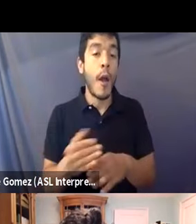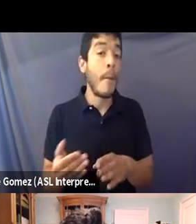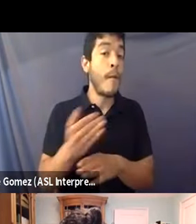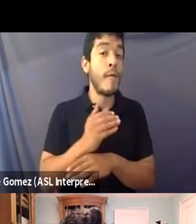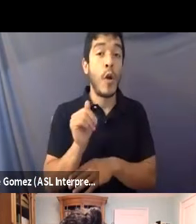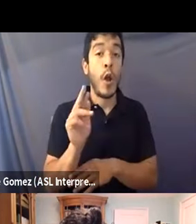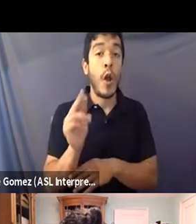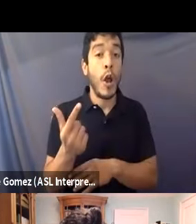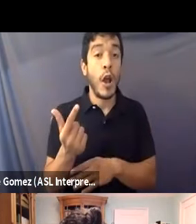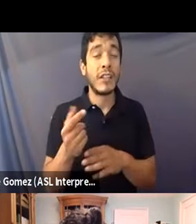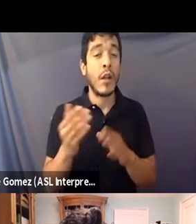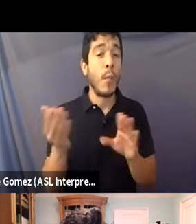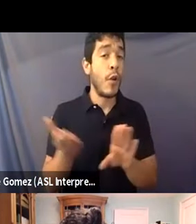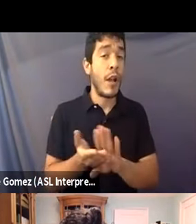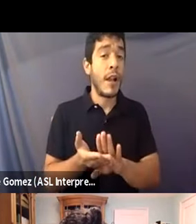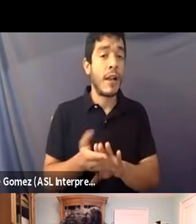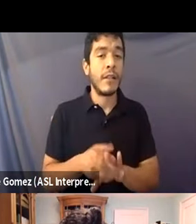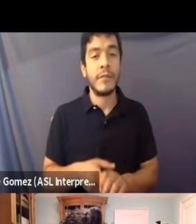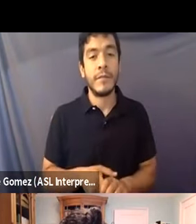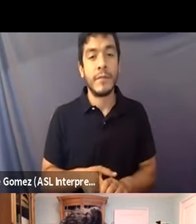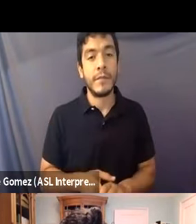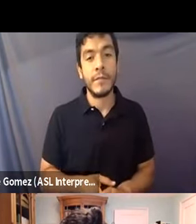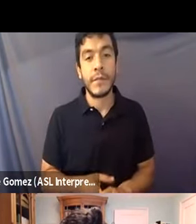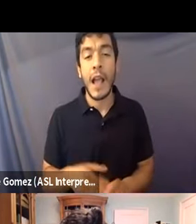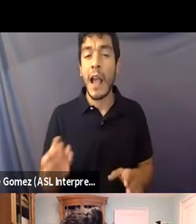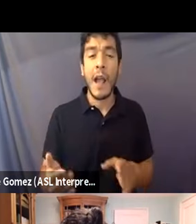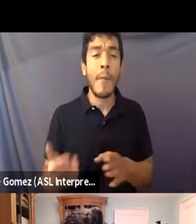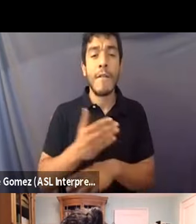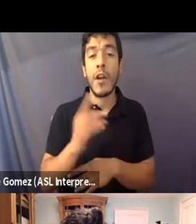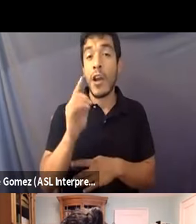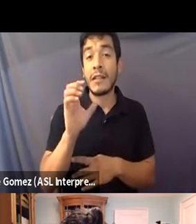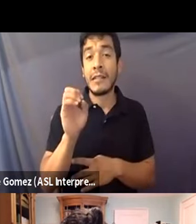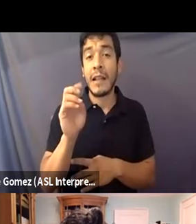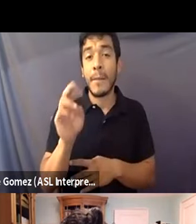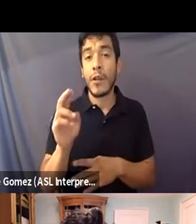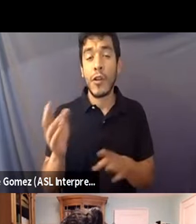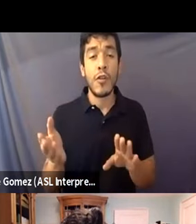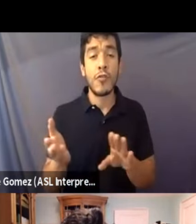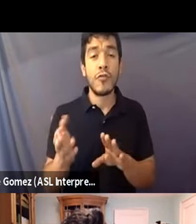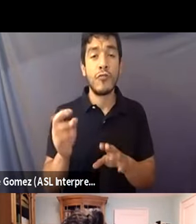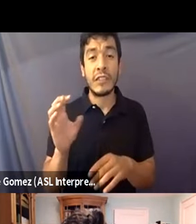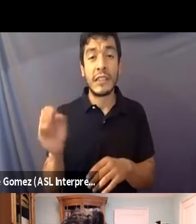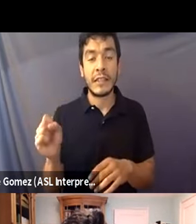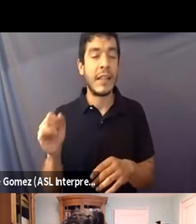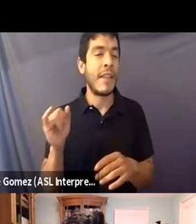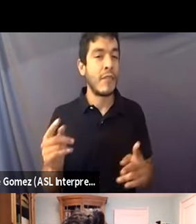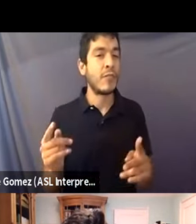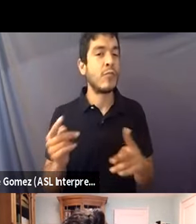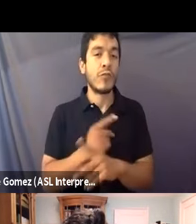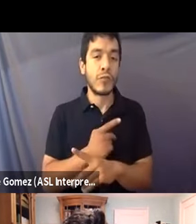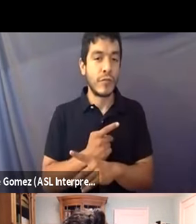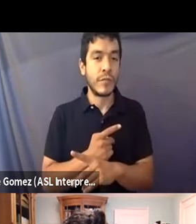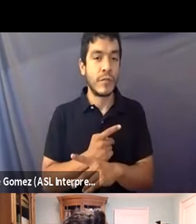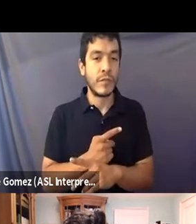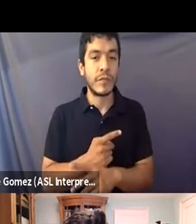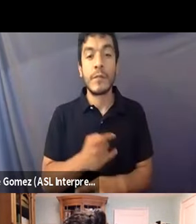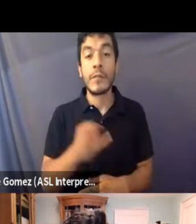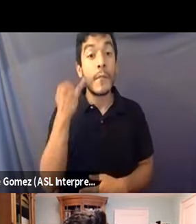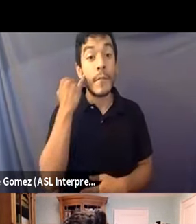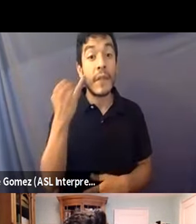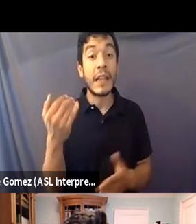at best and like before the December recess at worst. And the idea is that instead of playing again,